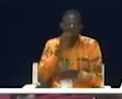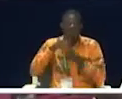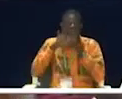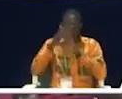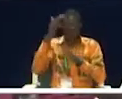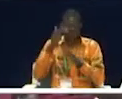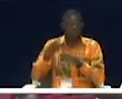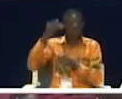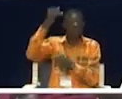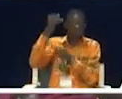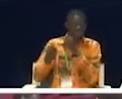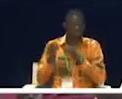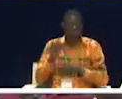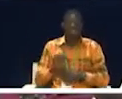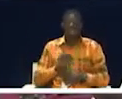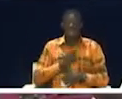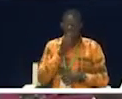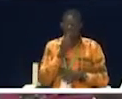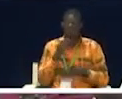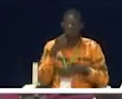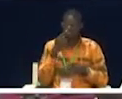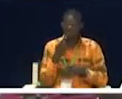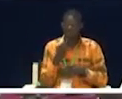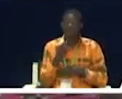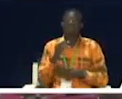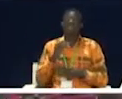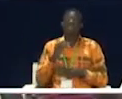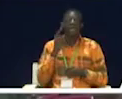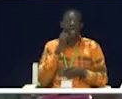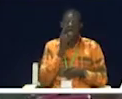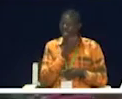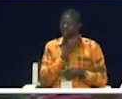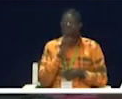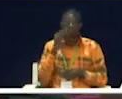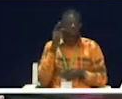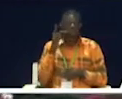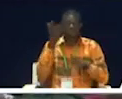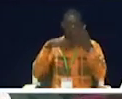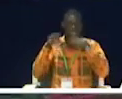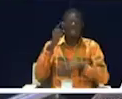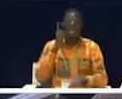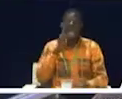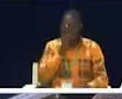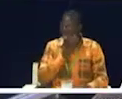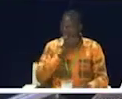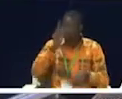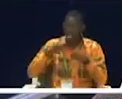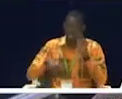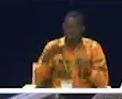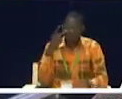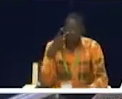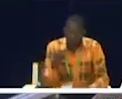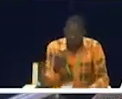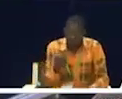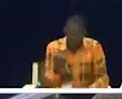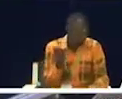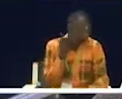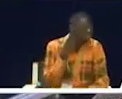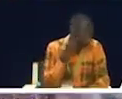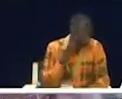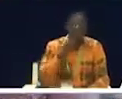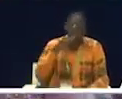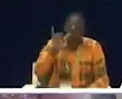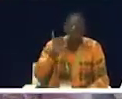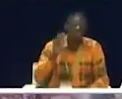Lastly, I'm here to tell somebody here, eyes have not seen. Somebody say, eyes have not seen. Say, ears have not